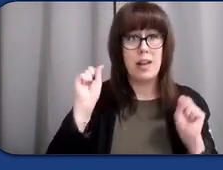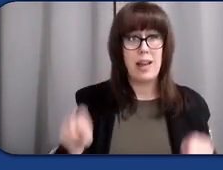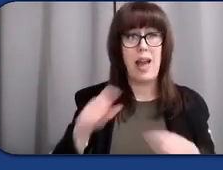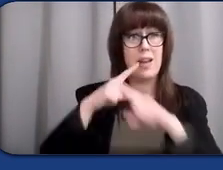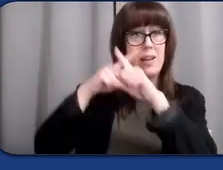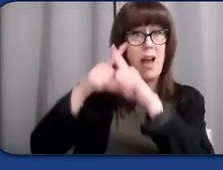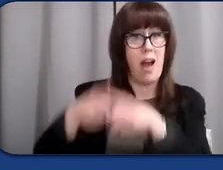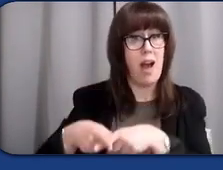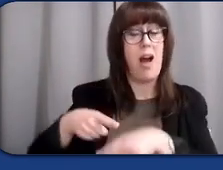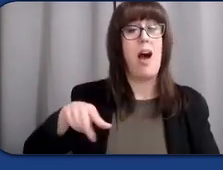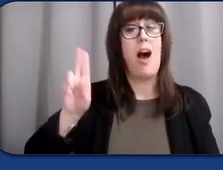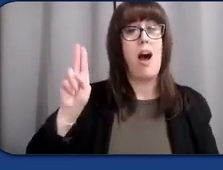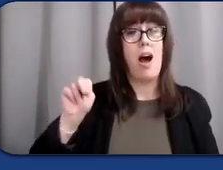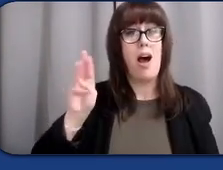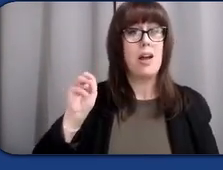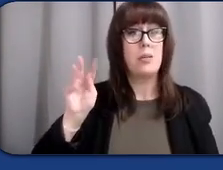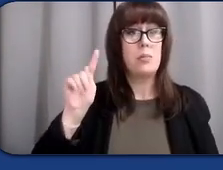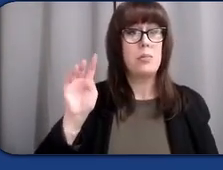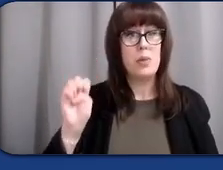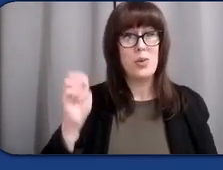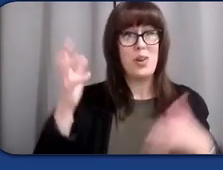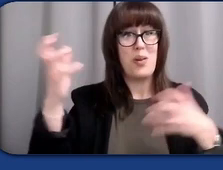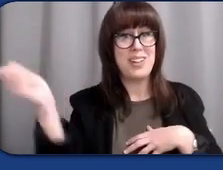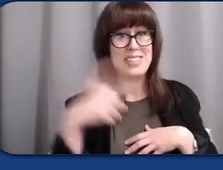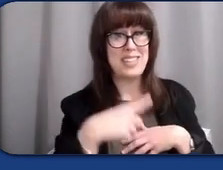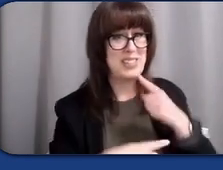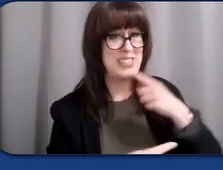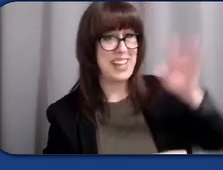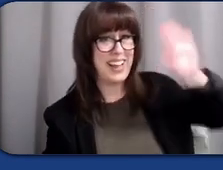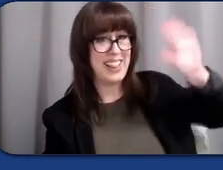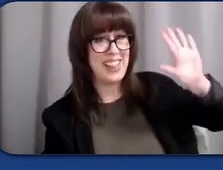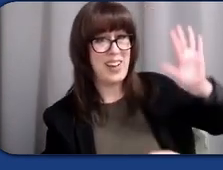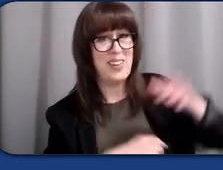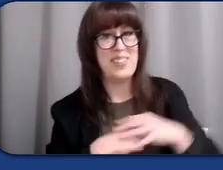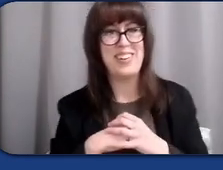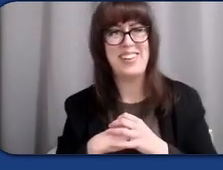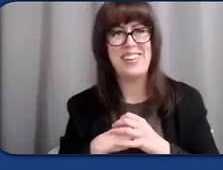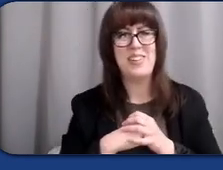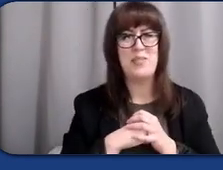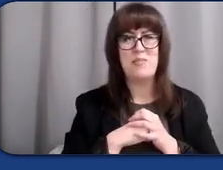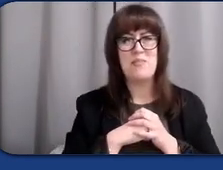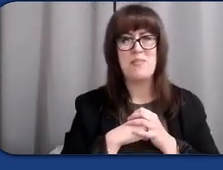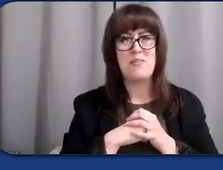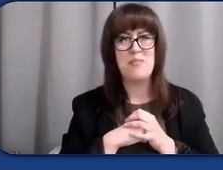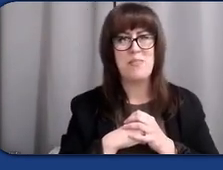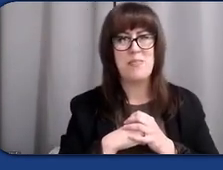you a question. So can you say hello?